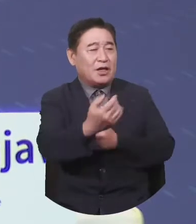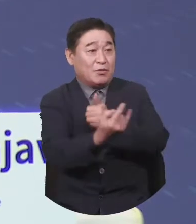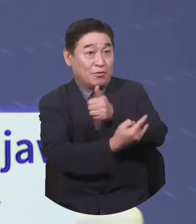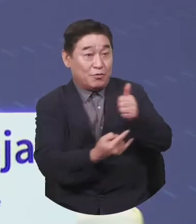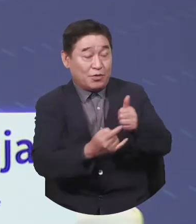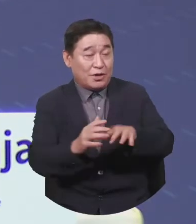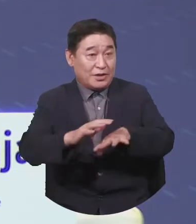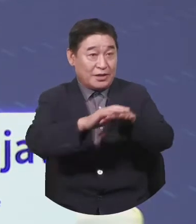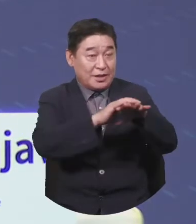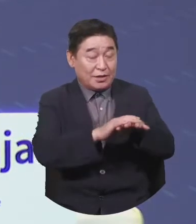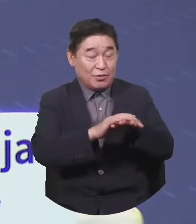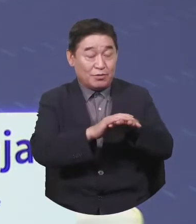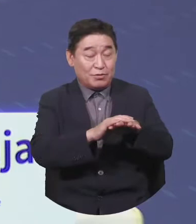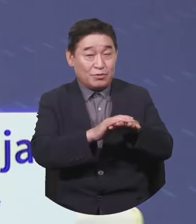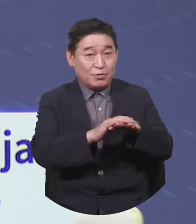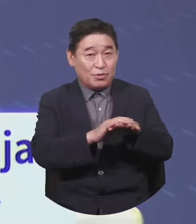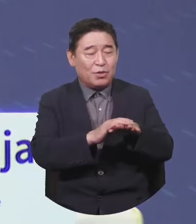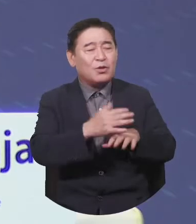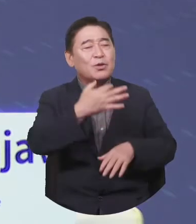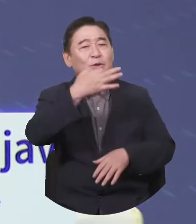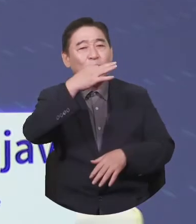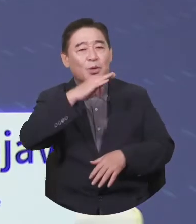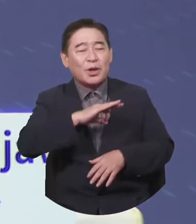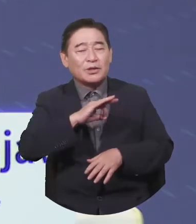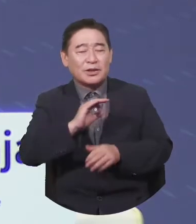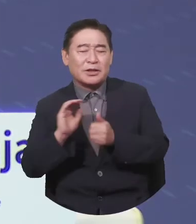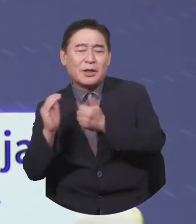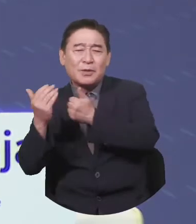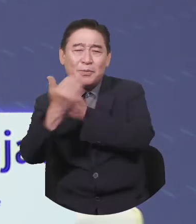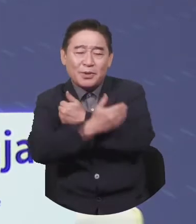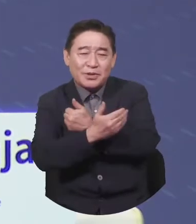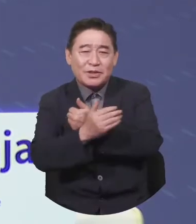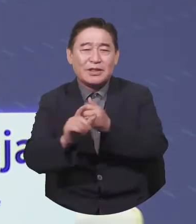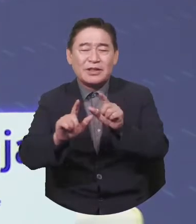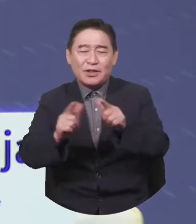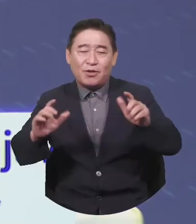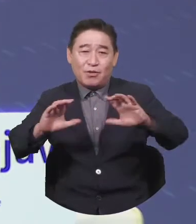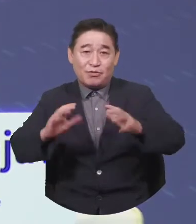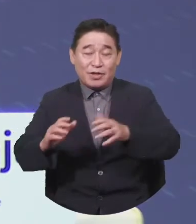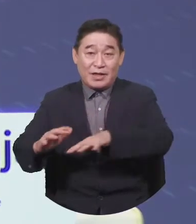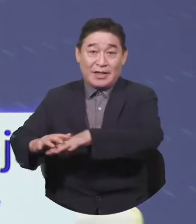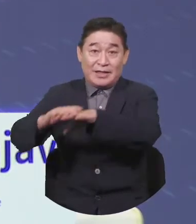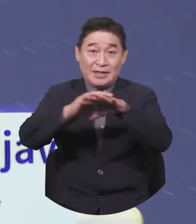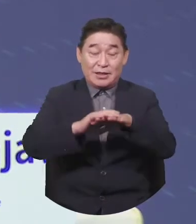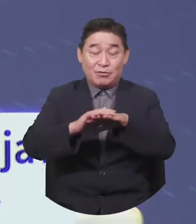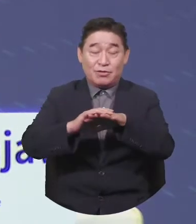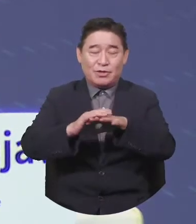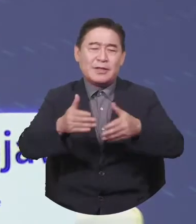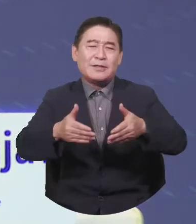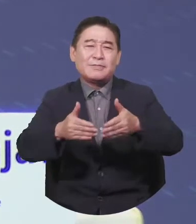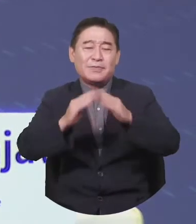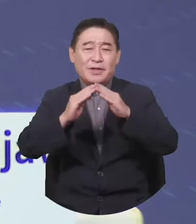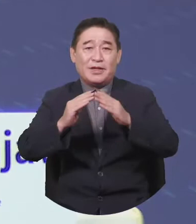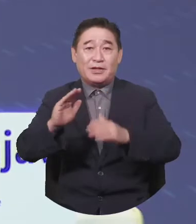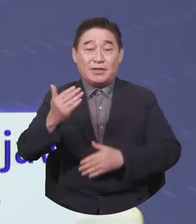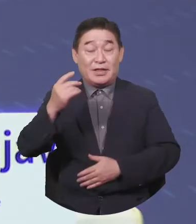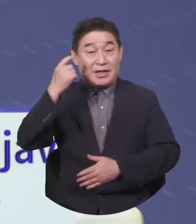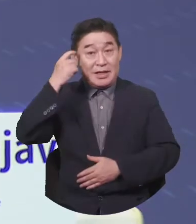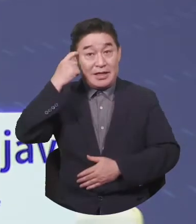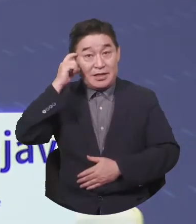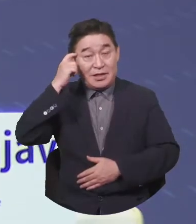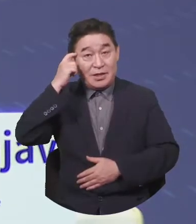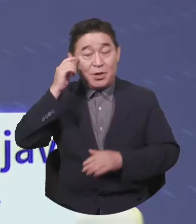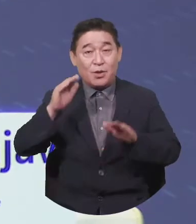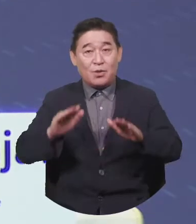inclusive and effective multilateralism, also was referred by this afternoon by Grace